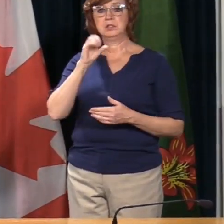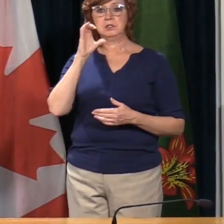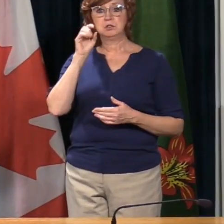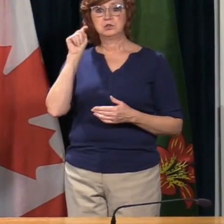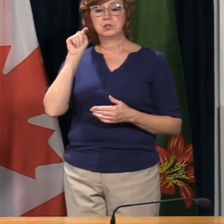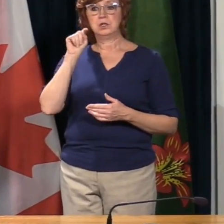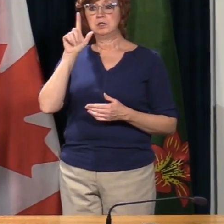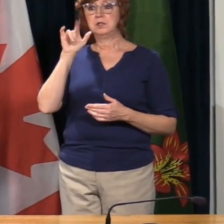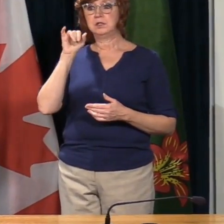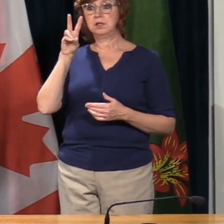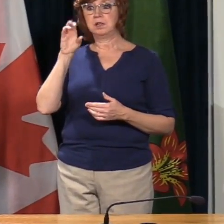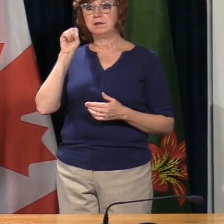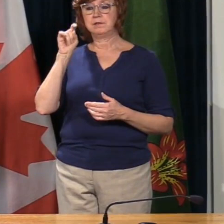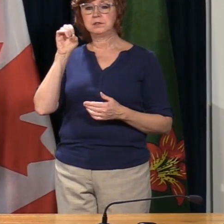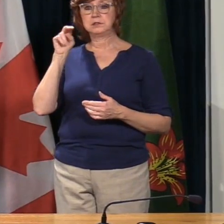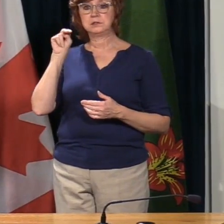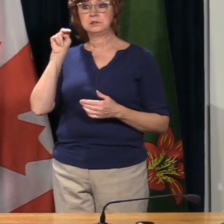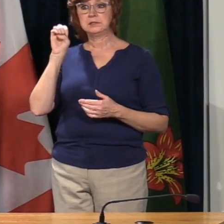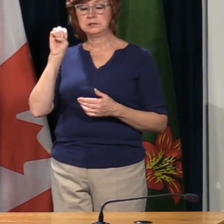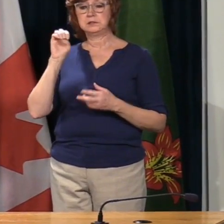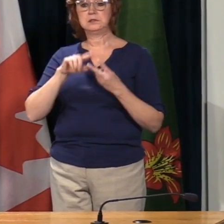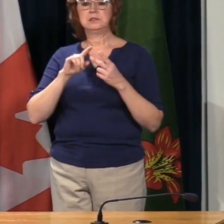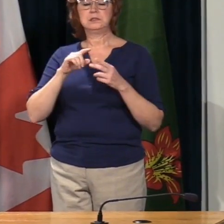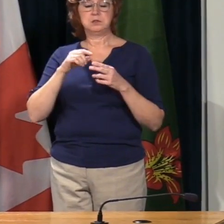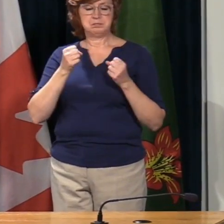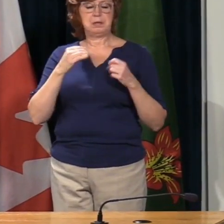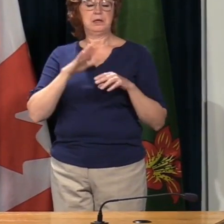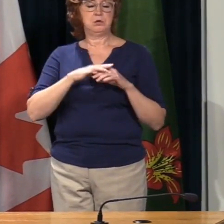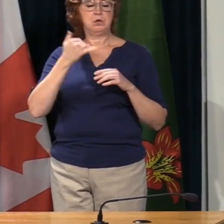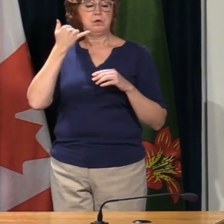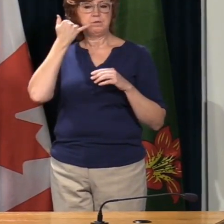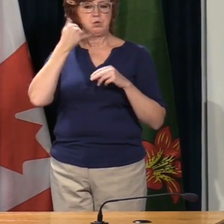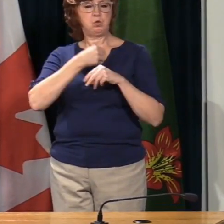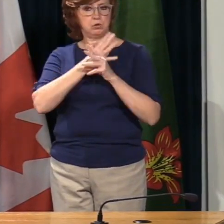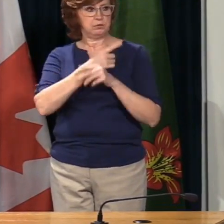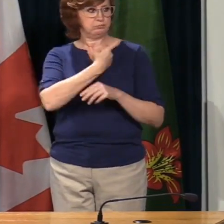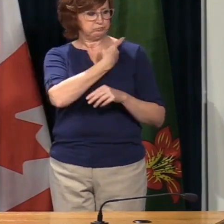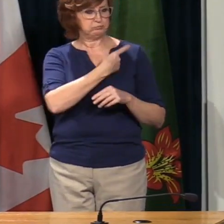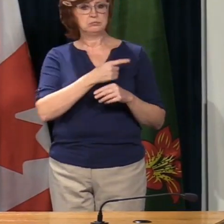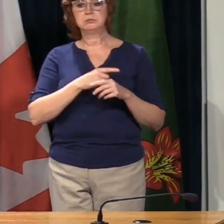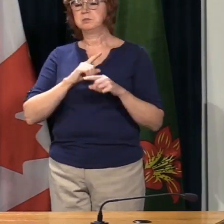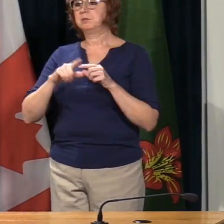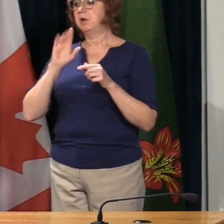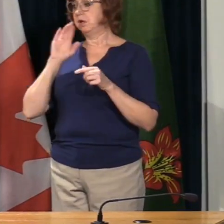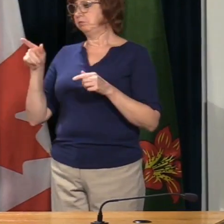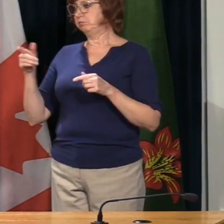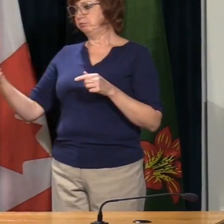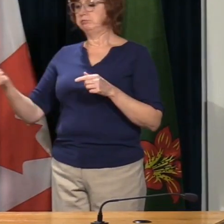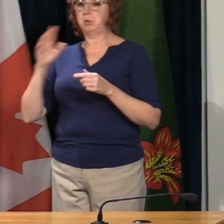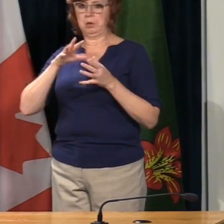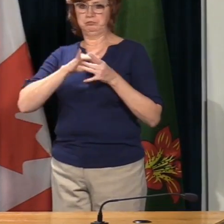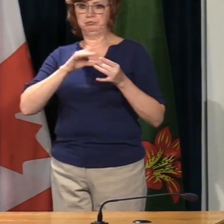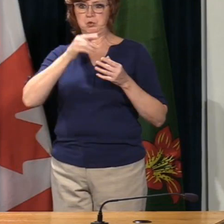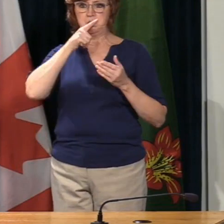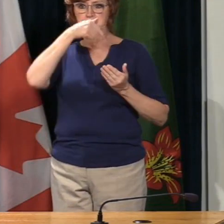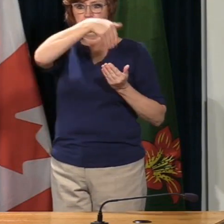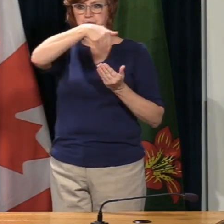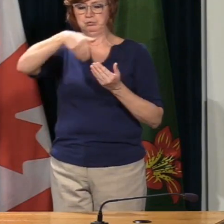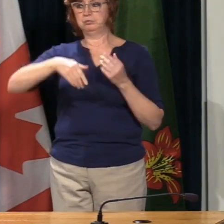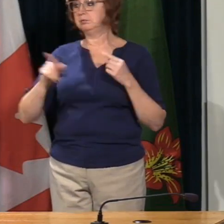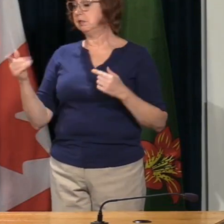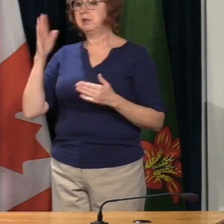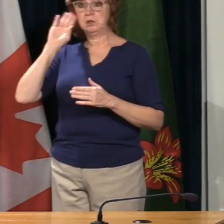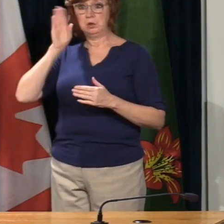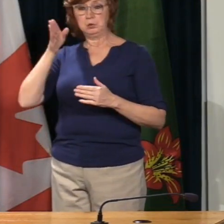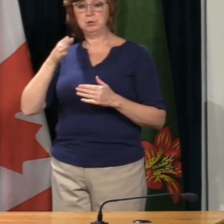number of individuals on the line as well, but to make introductions, I'll turn it over to Scott. Thanks, Jenna. Good afternoon, everyone. On the line